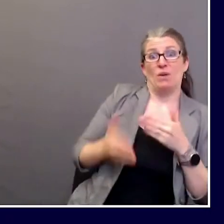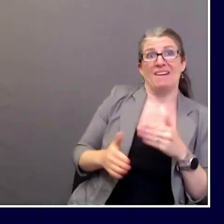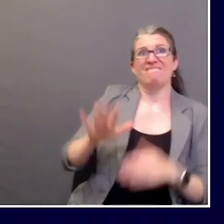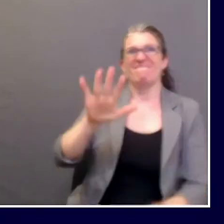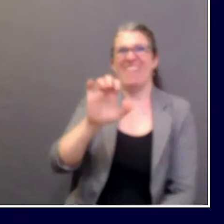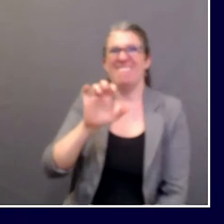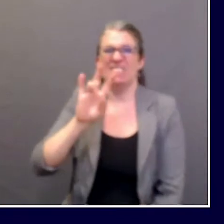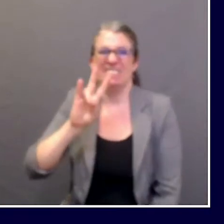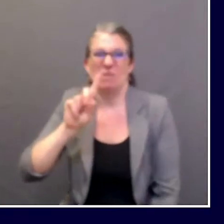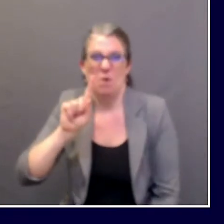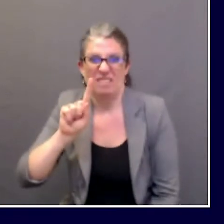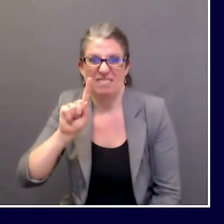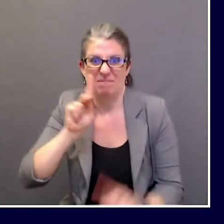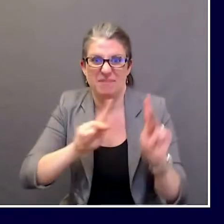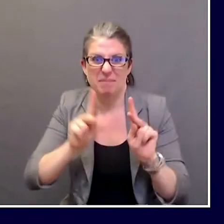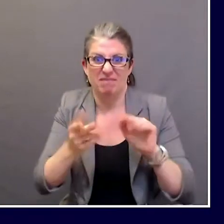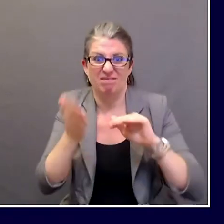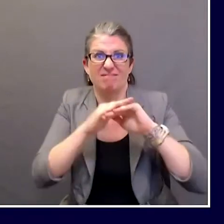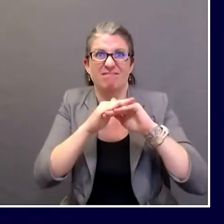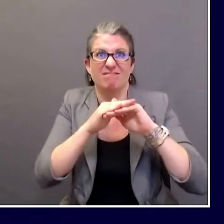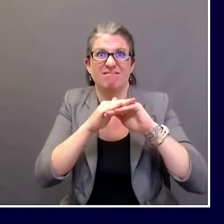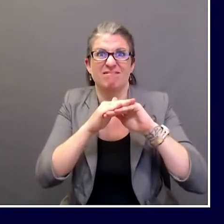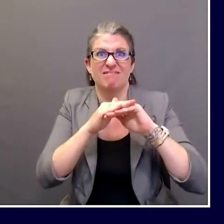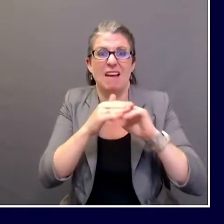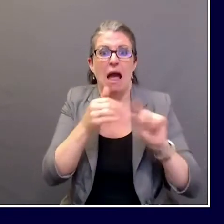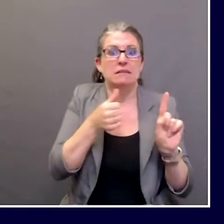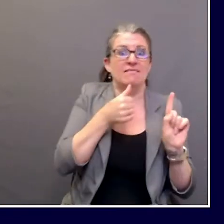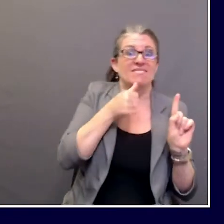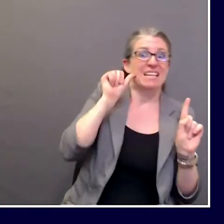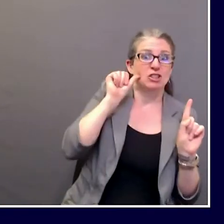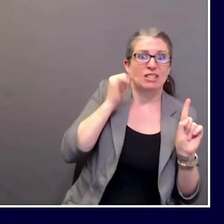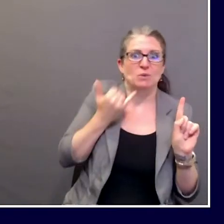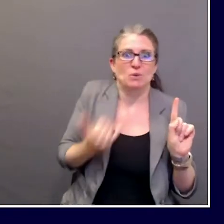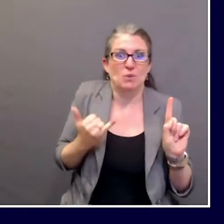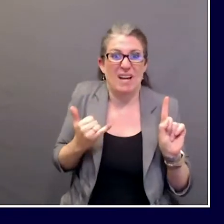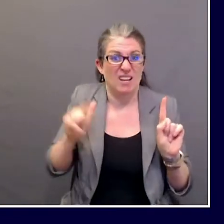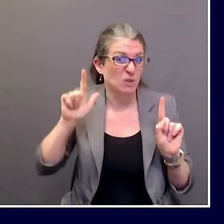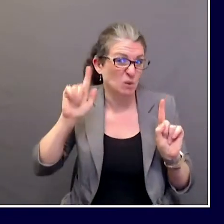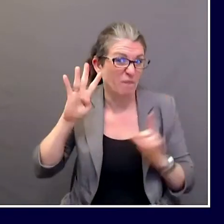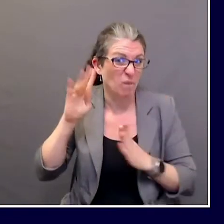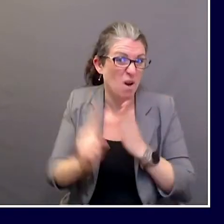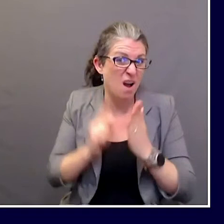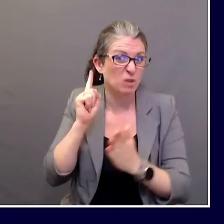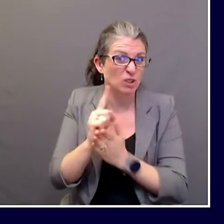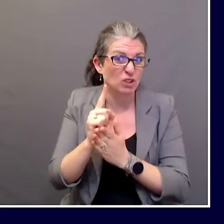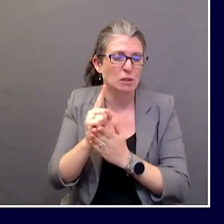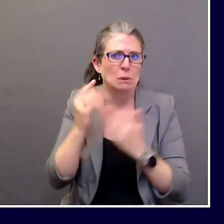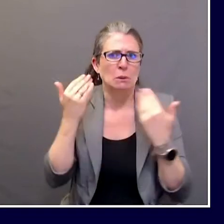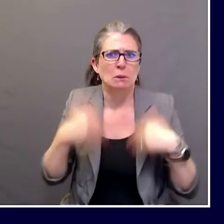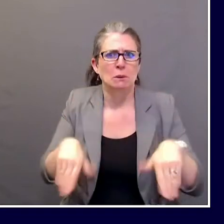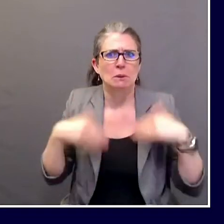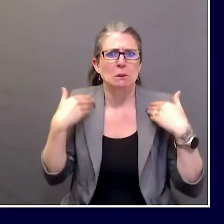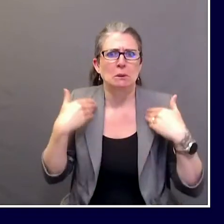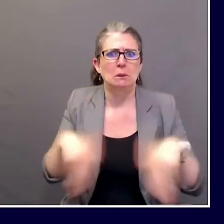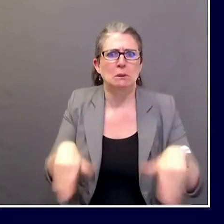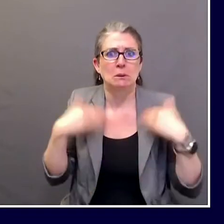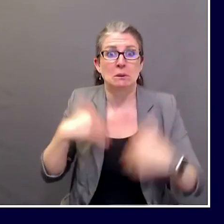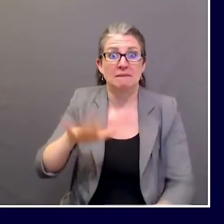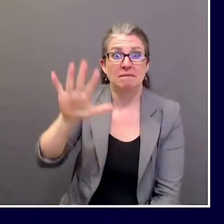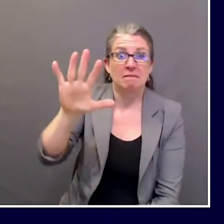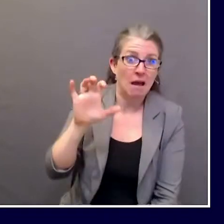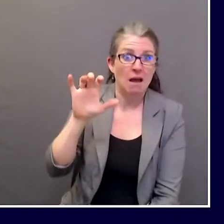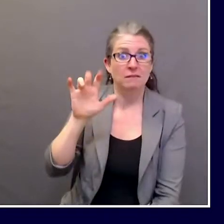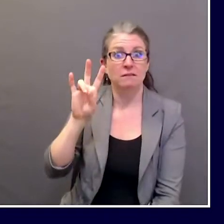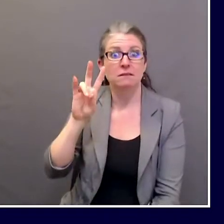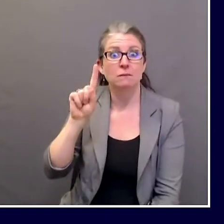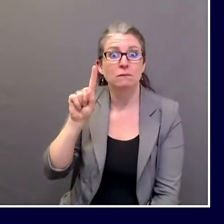571 cases just since yesterday alone. That's a significant increase. I'd like to take a second to just discuss where those numbers come